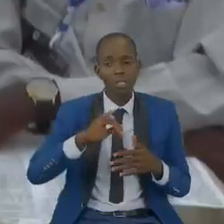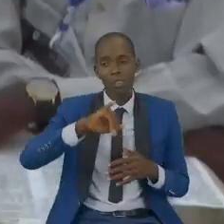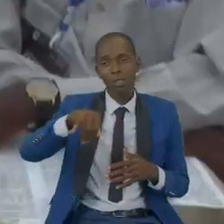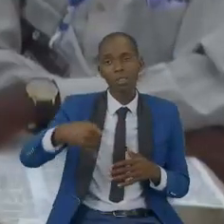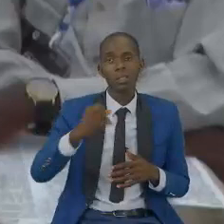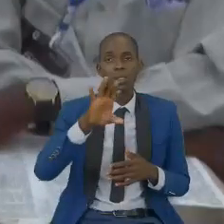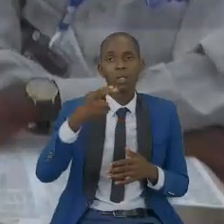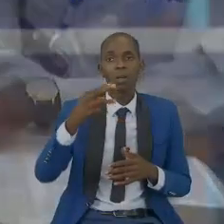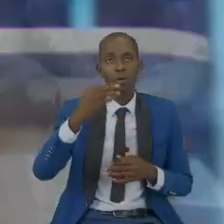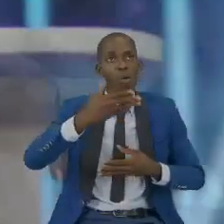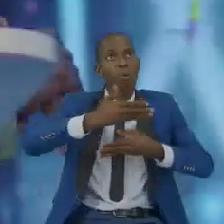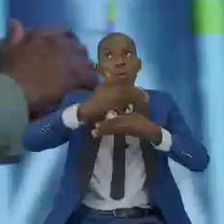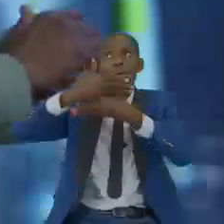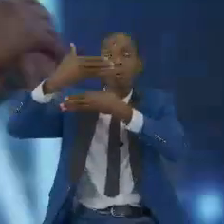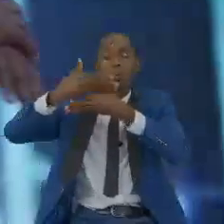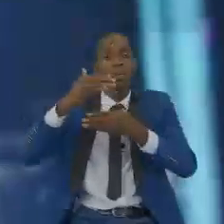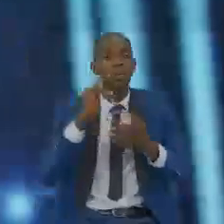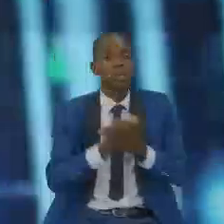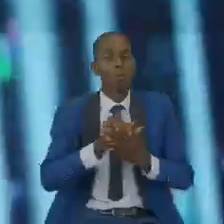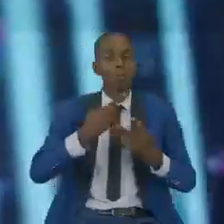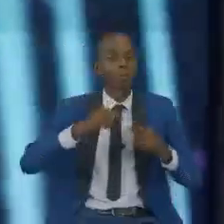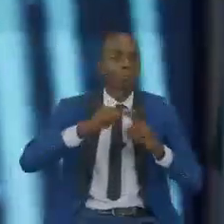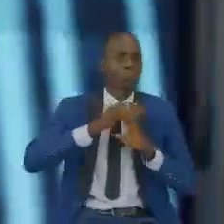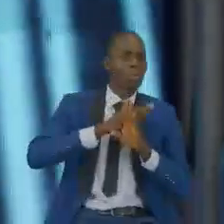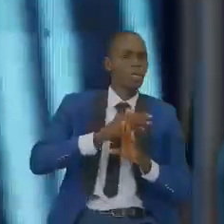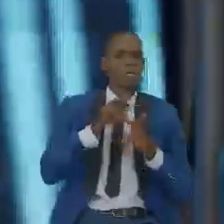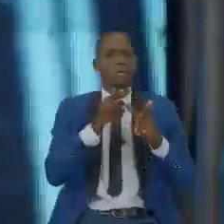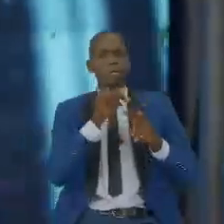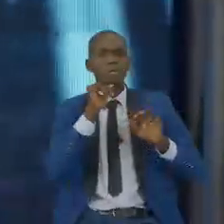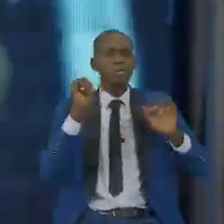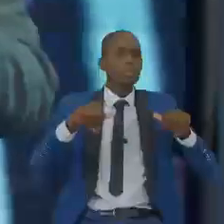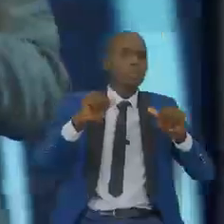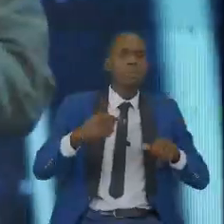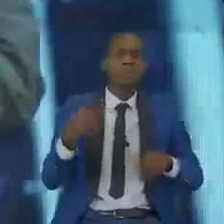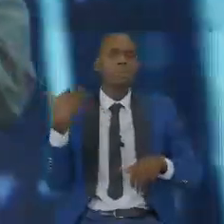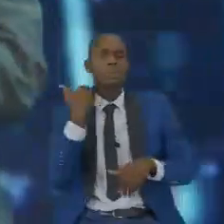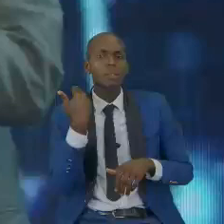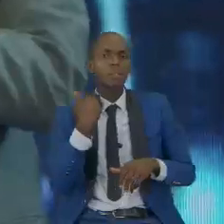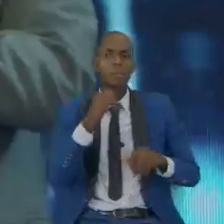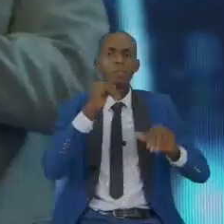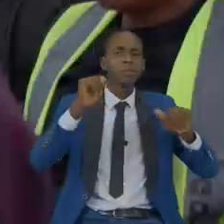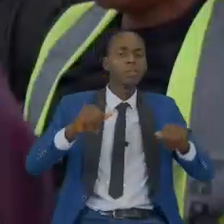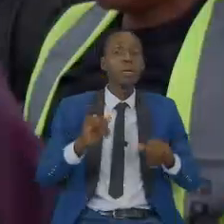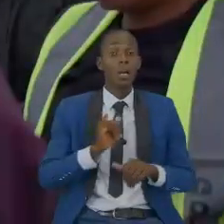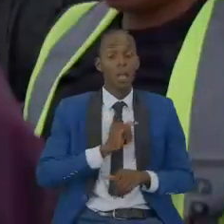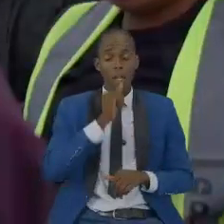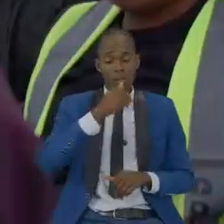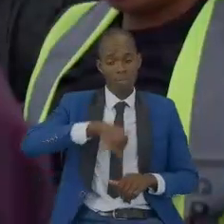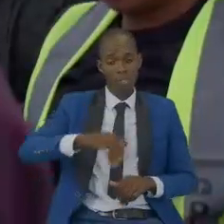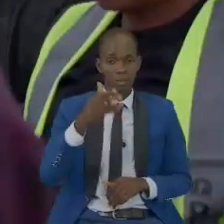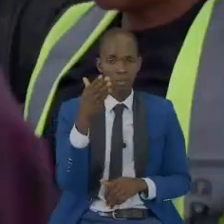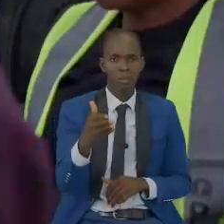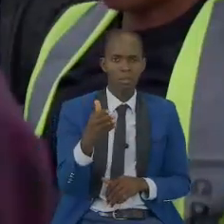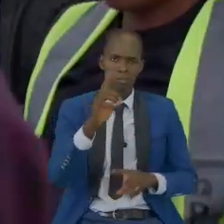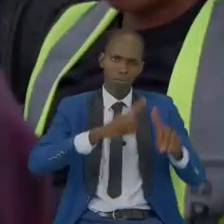may surround you, and it looks an impossible situation, I am still there.